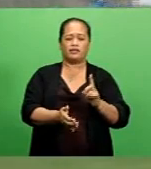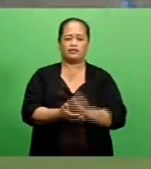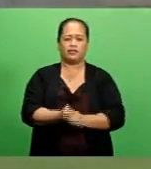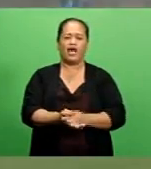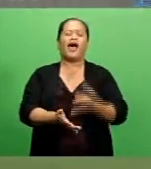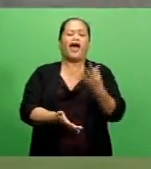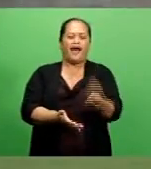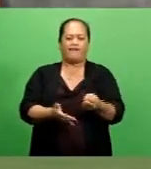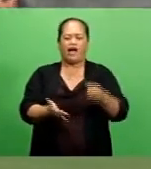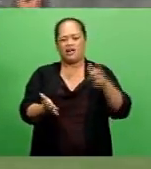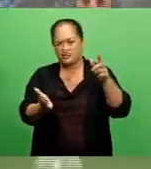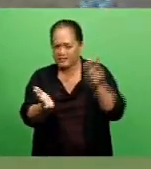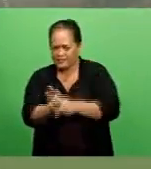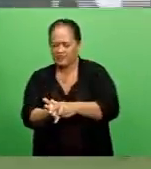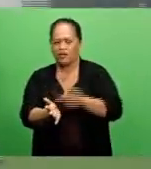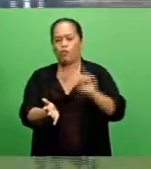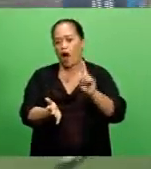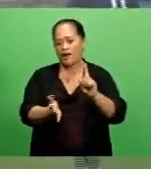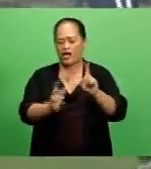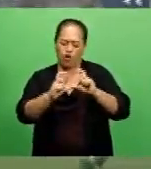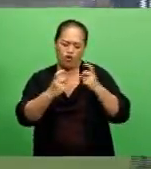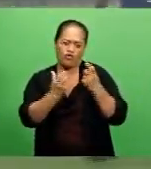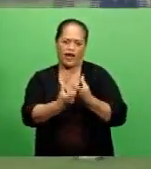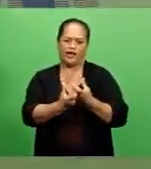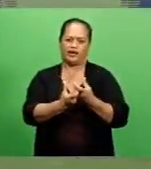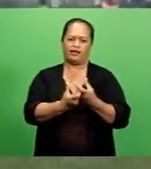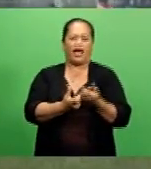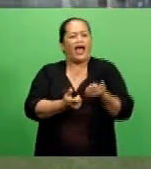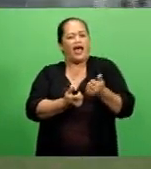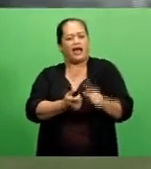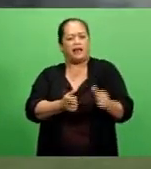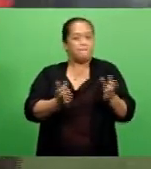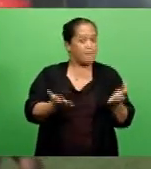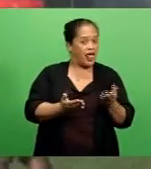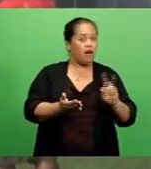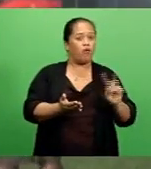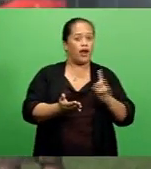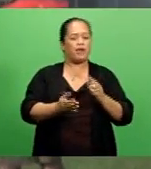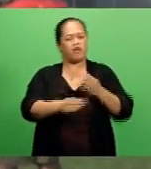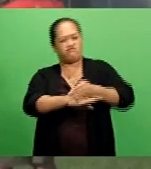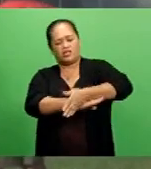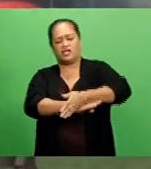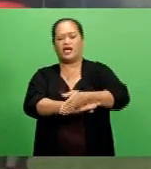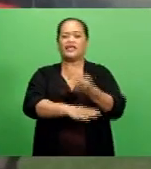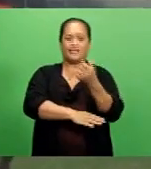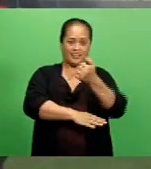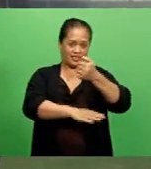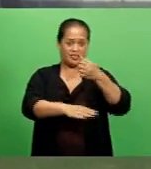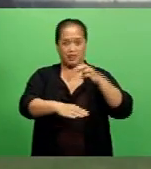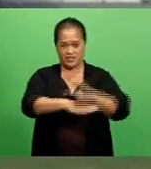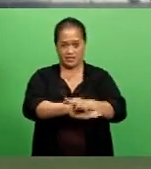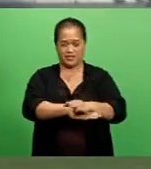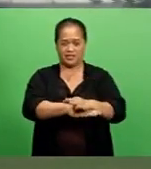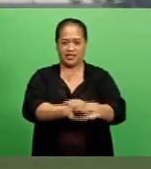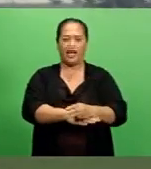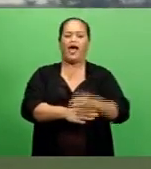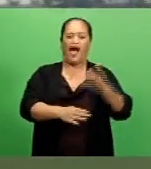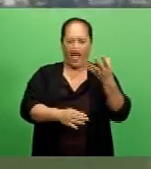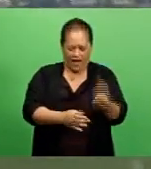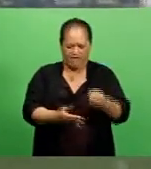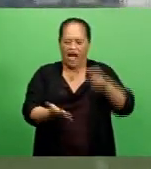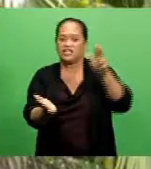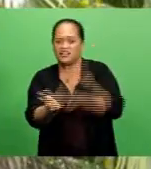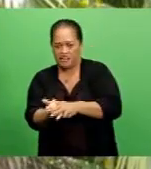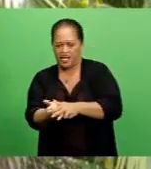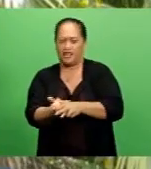obligations. Any player who has more than 6 months in their contract cannot make negotiations to move unless he has been given the green light by